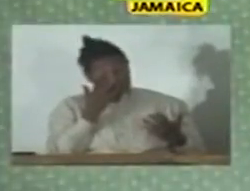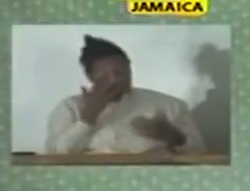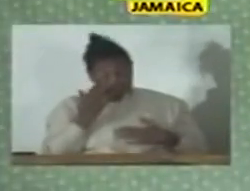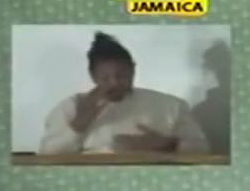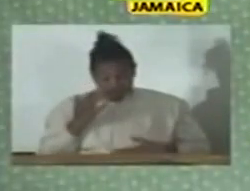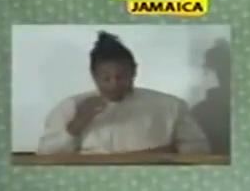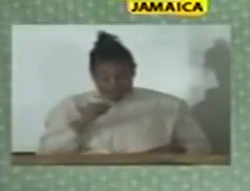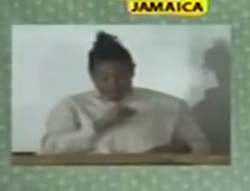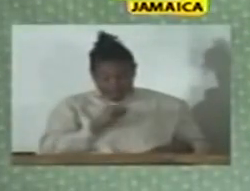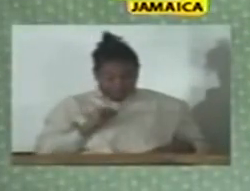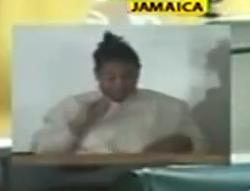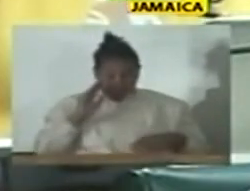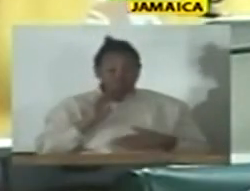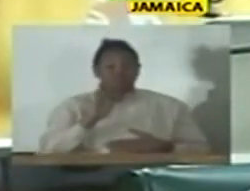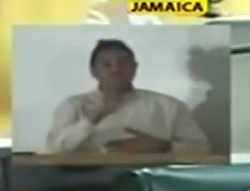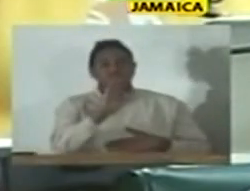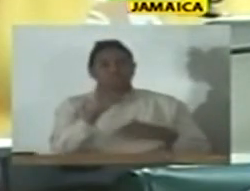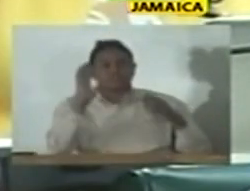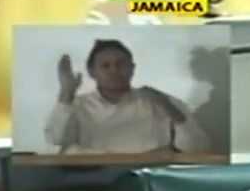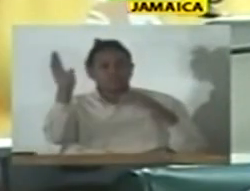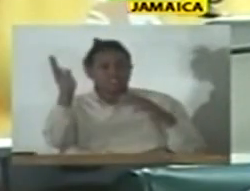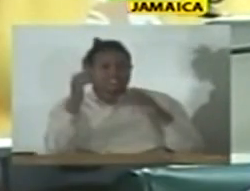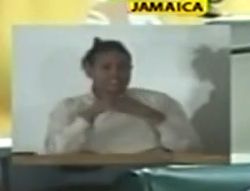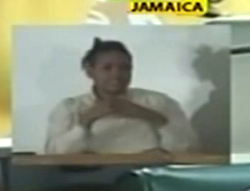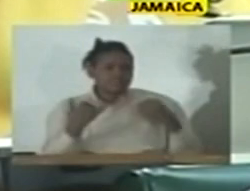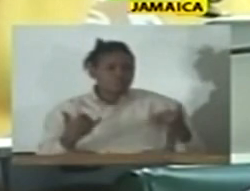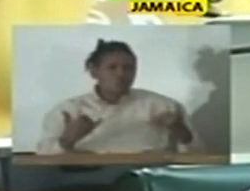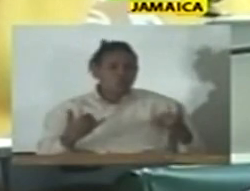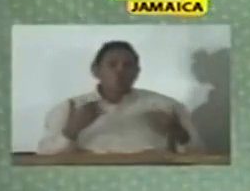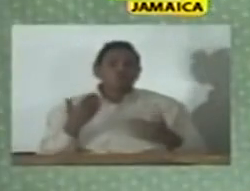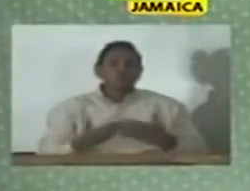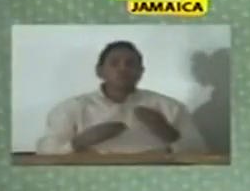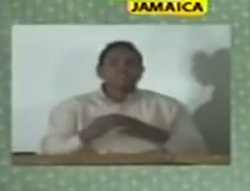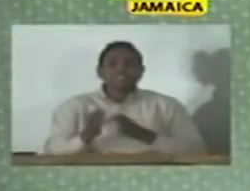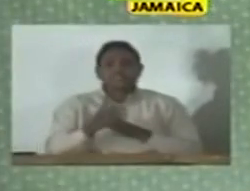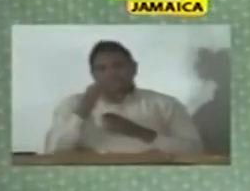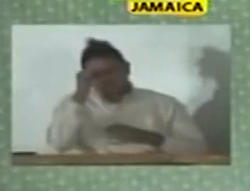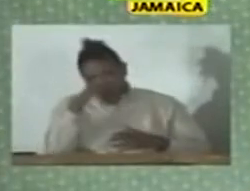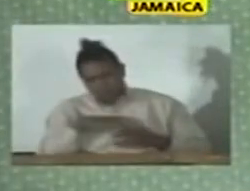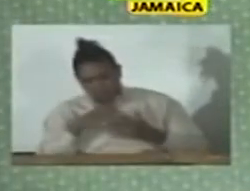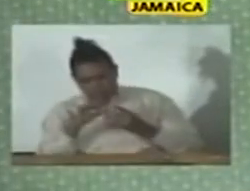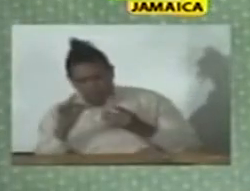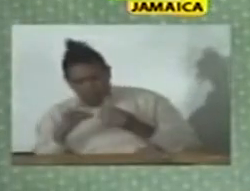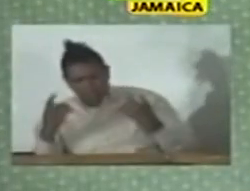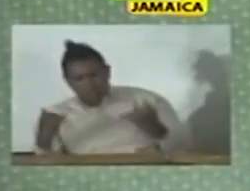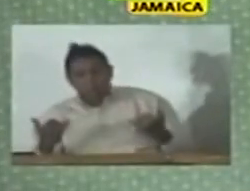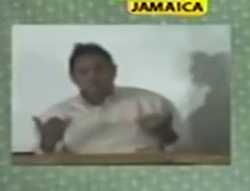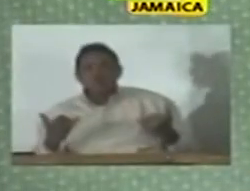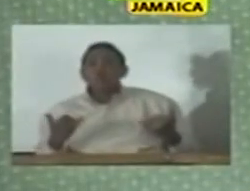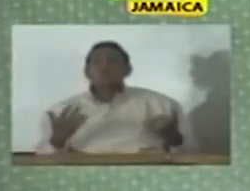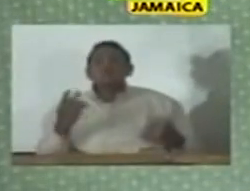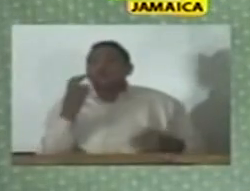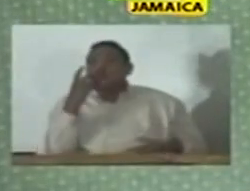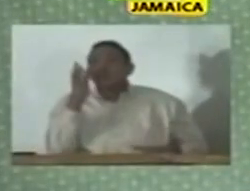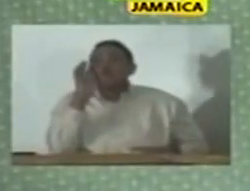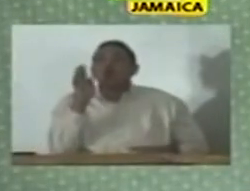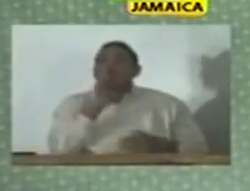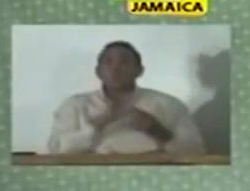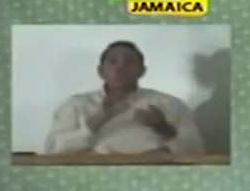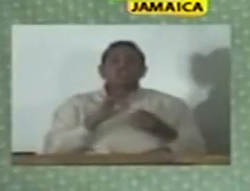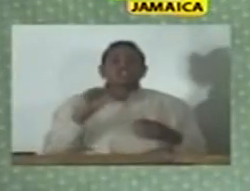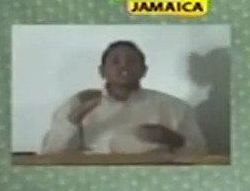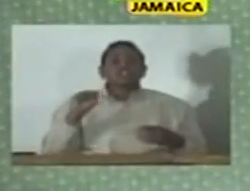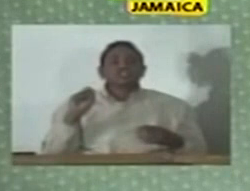Senator Brown's presentation, and he's now going on to the fishermen. No doubt he will get to the shipwrighter